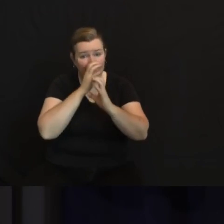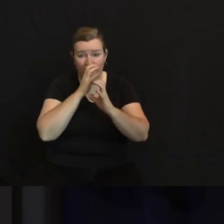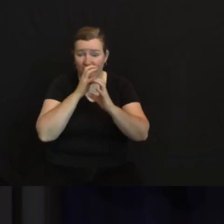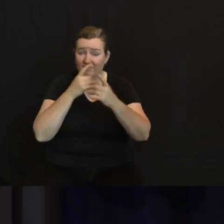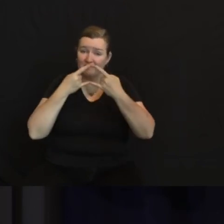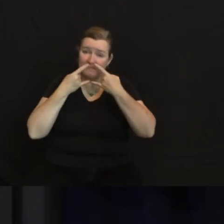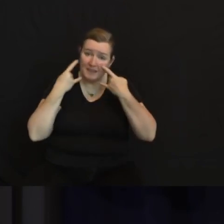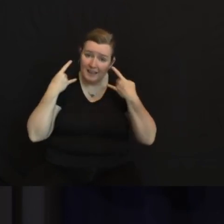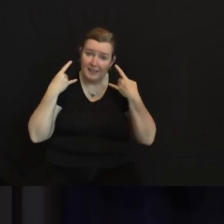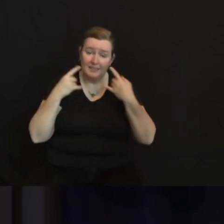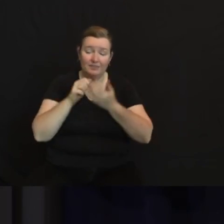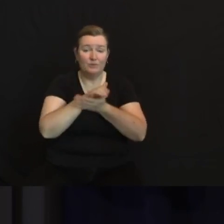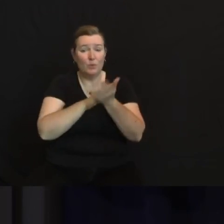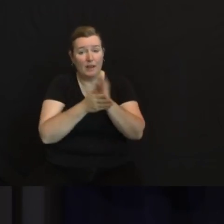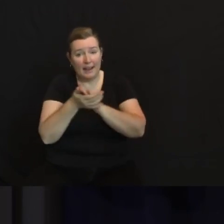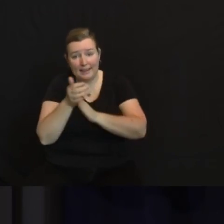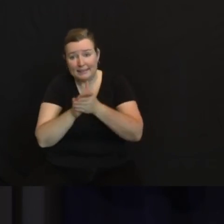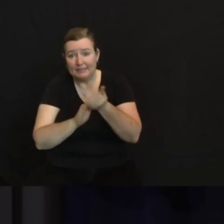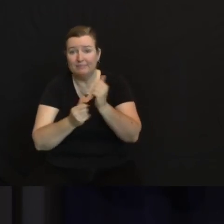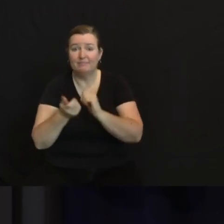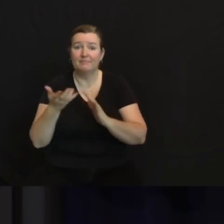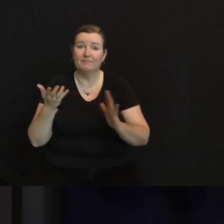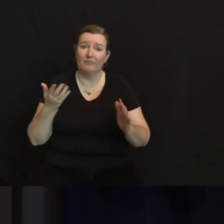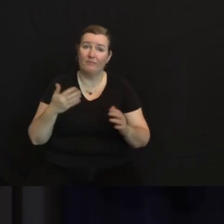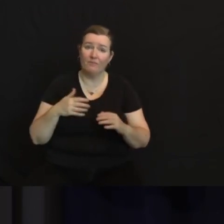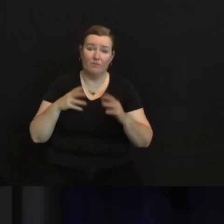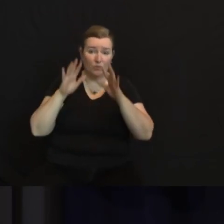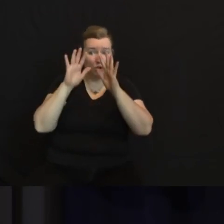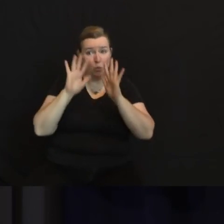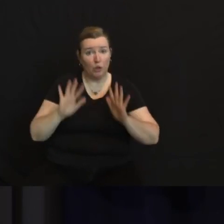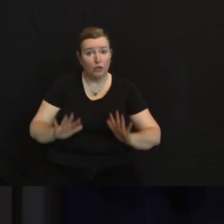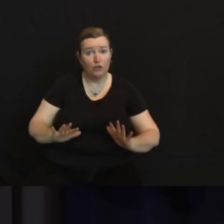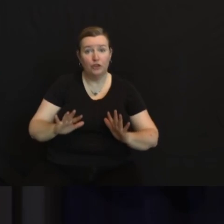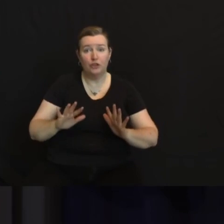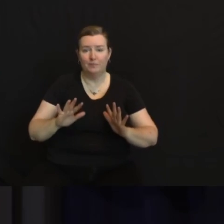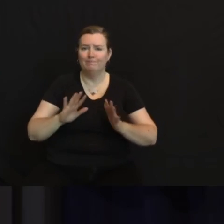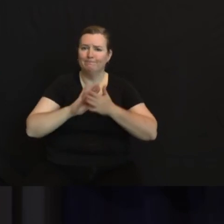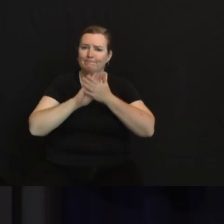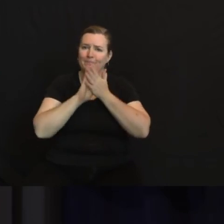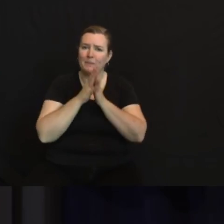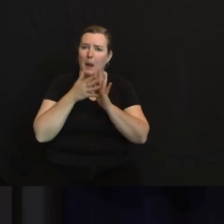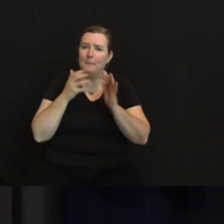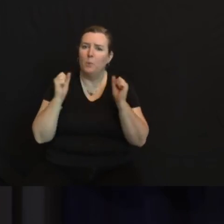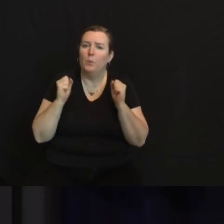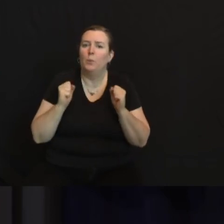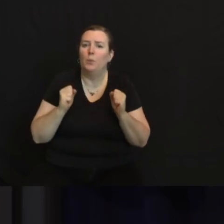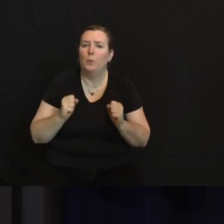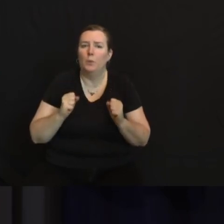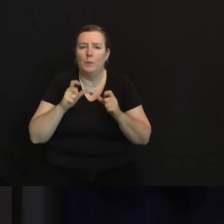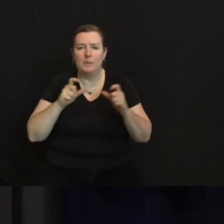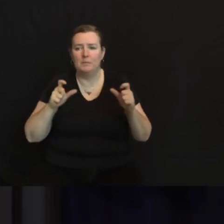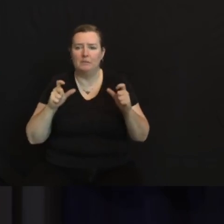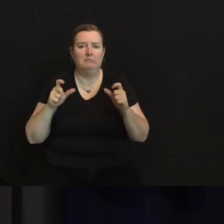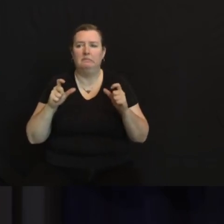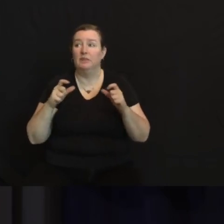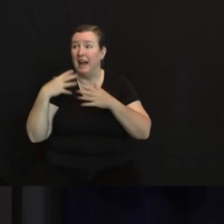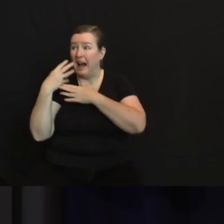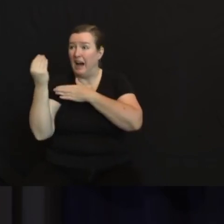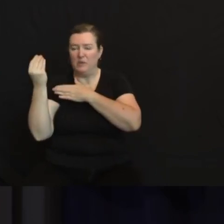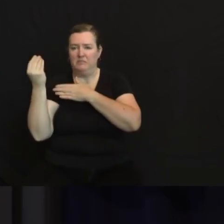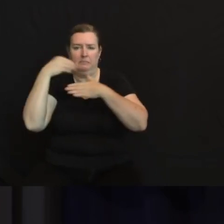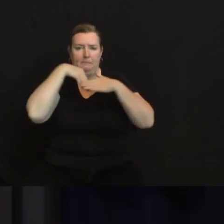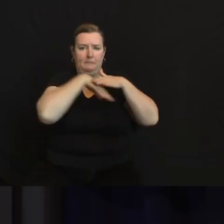hand hygiene. As the weather gets cooler, colder, and more people move inside, the risk of